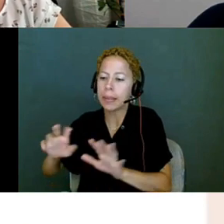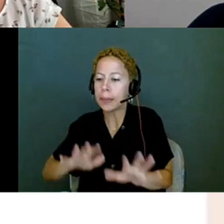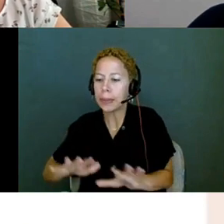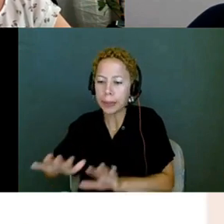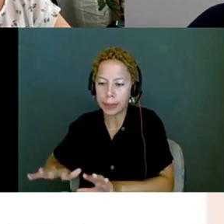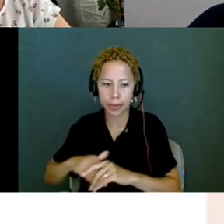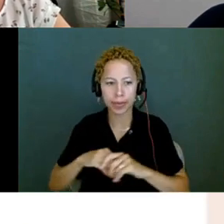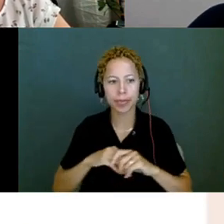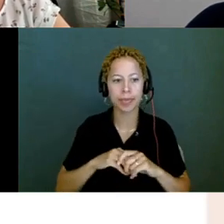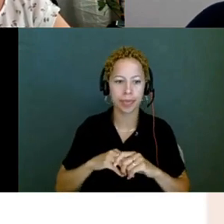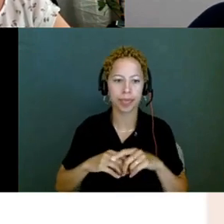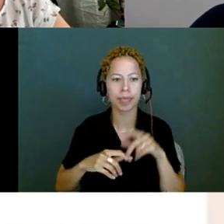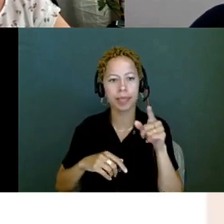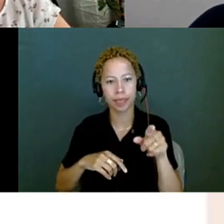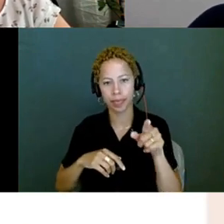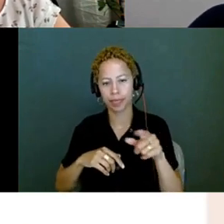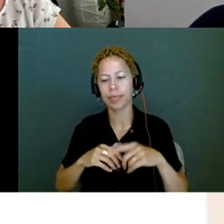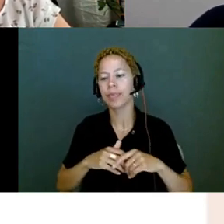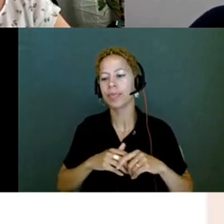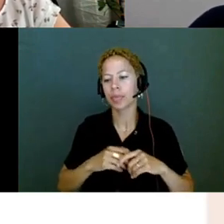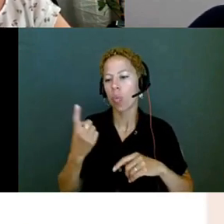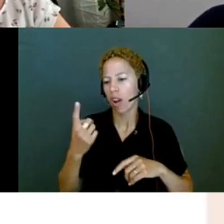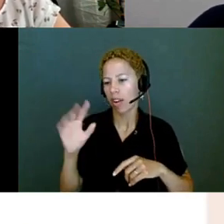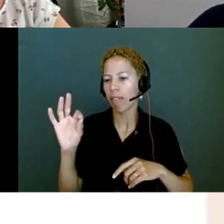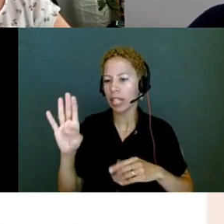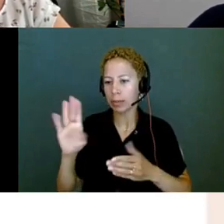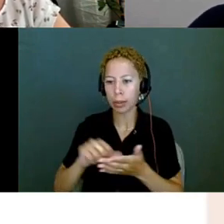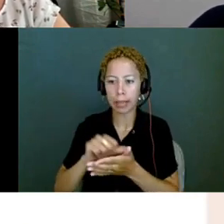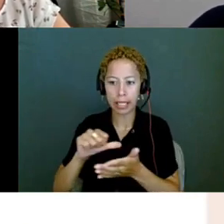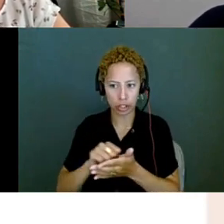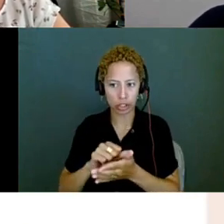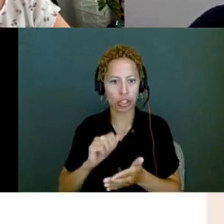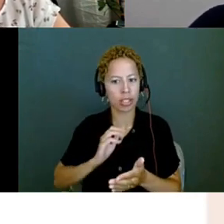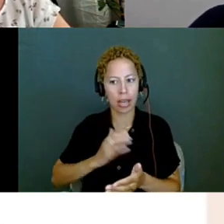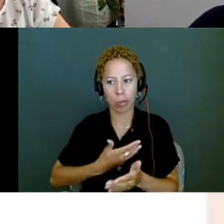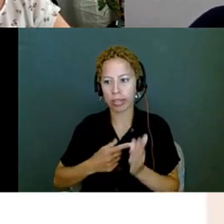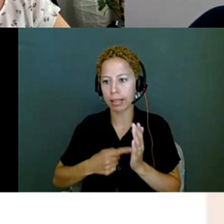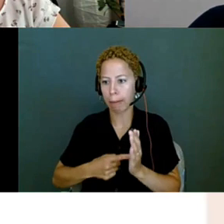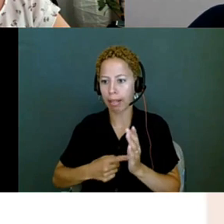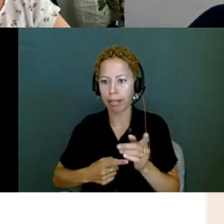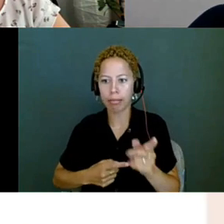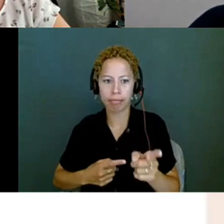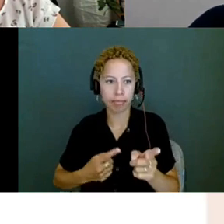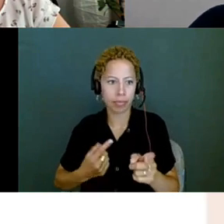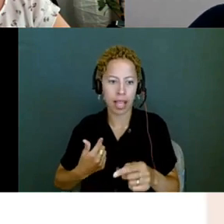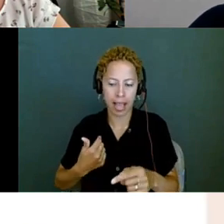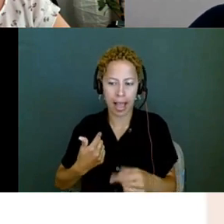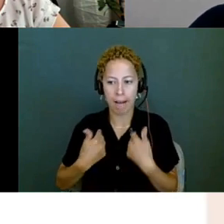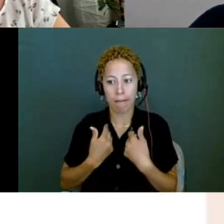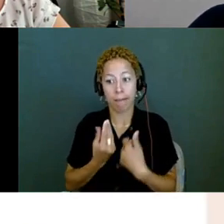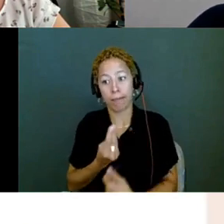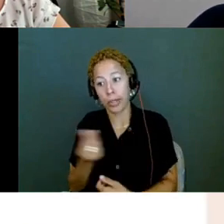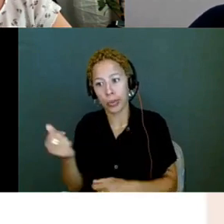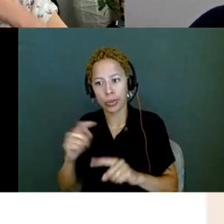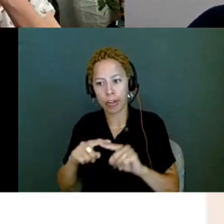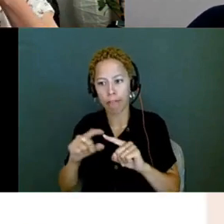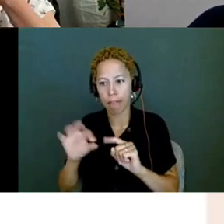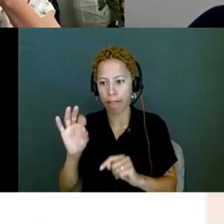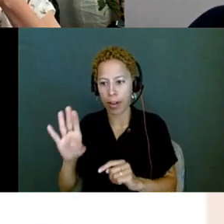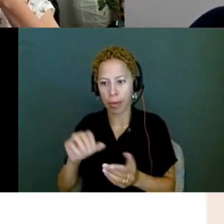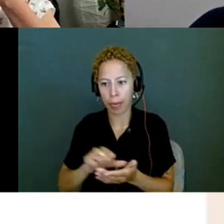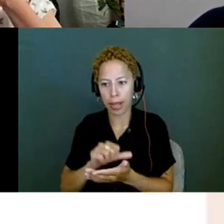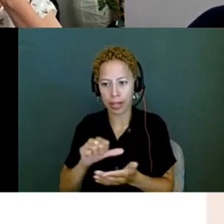So this is one of my Facebook pages. And I say one because I actually have quite a few. We have